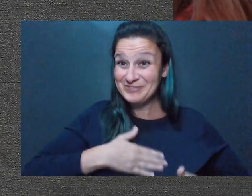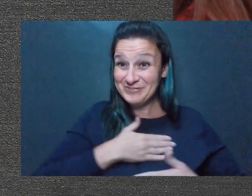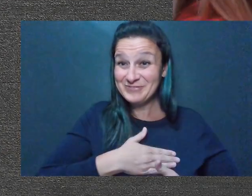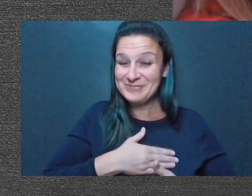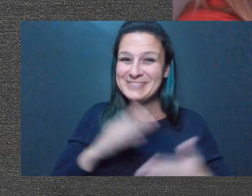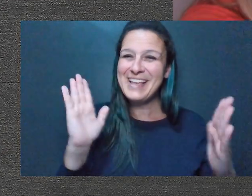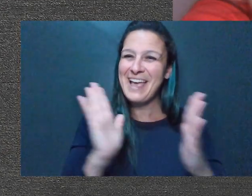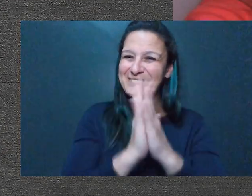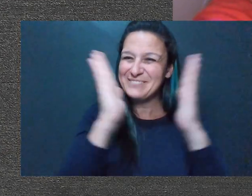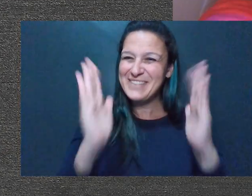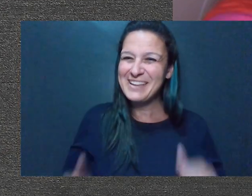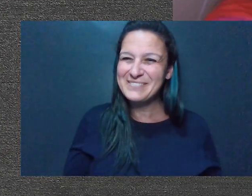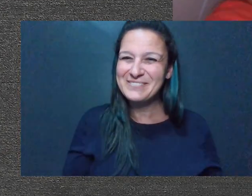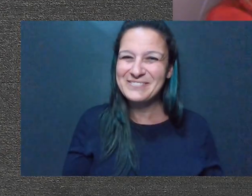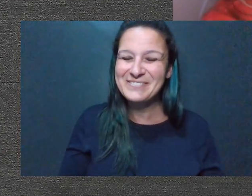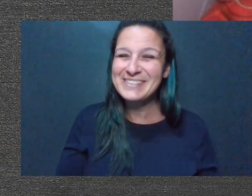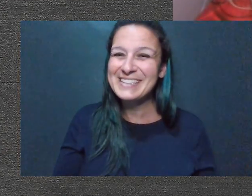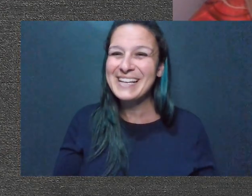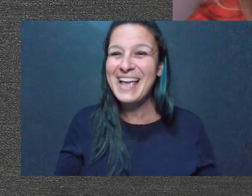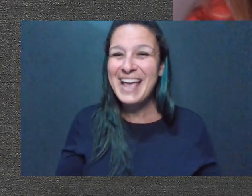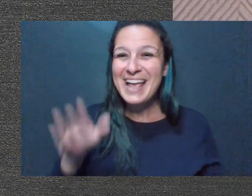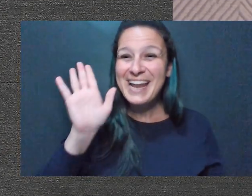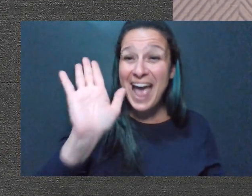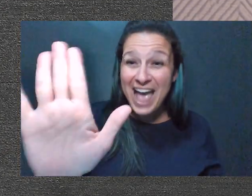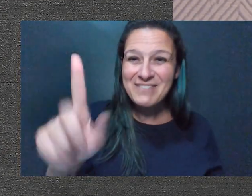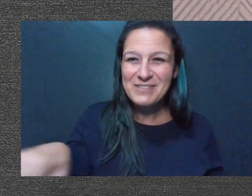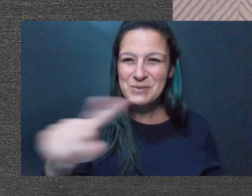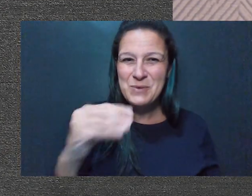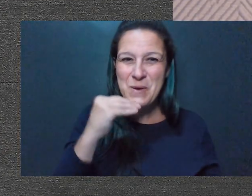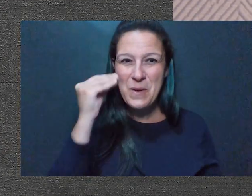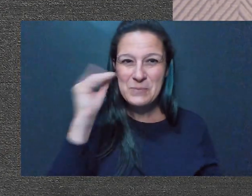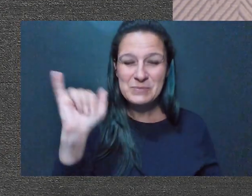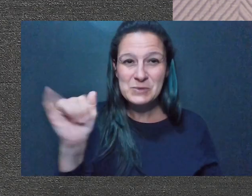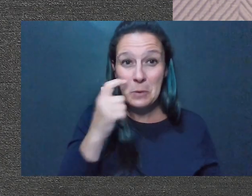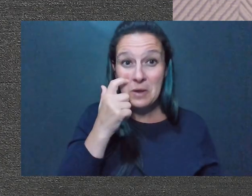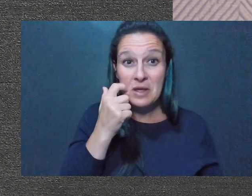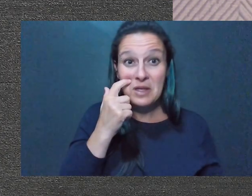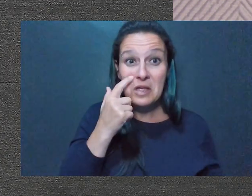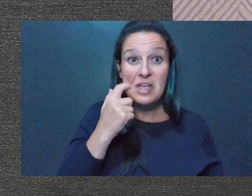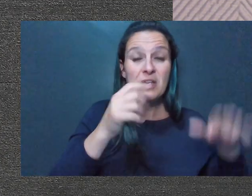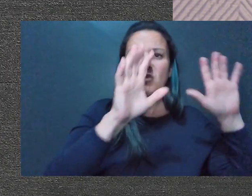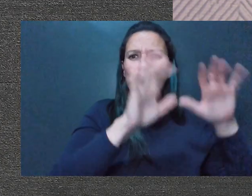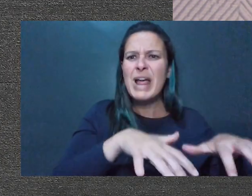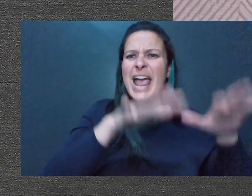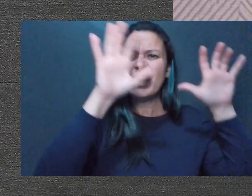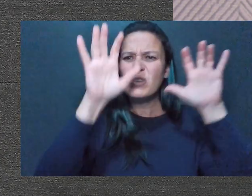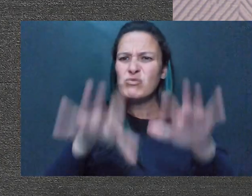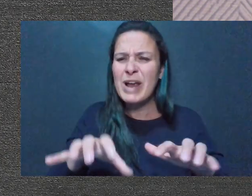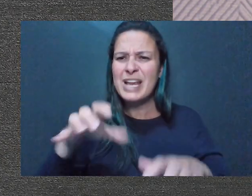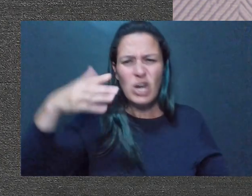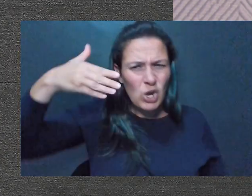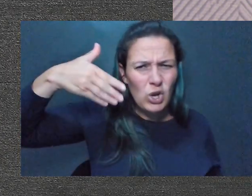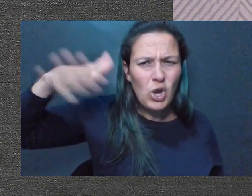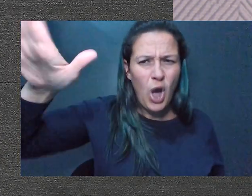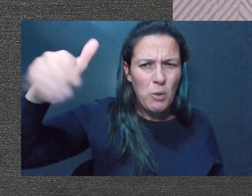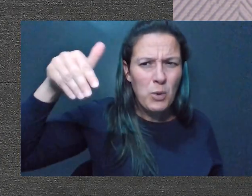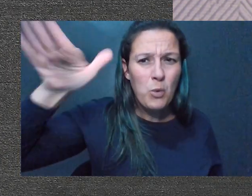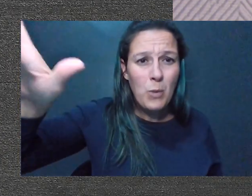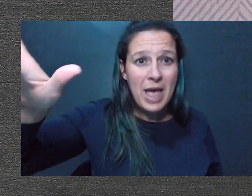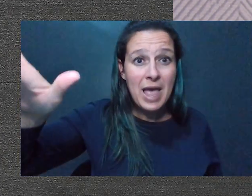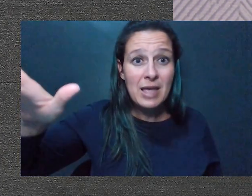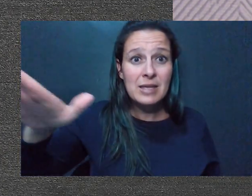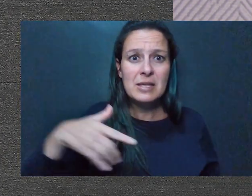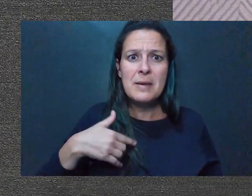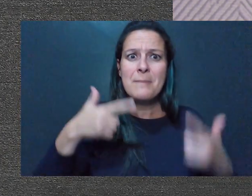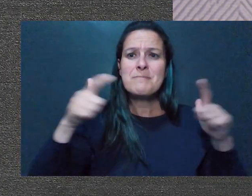High five. And high five to you at home. Rain, rain, go away. Great